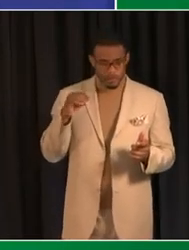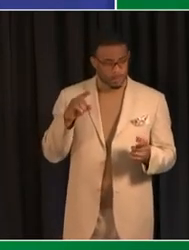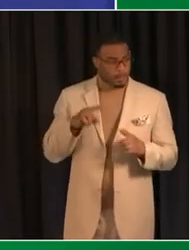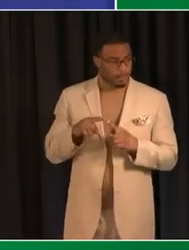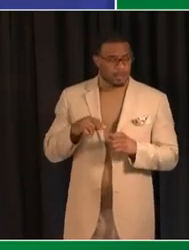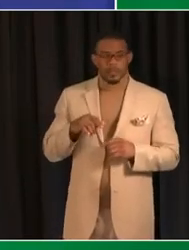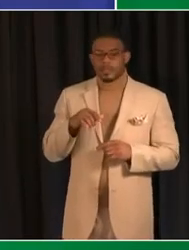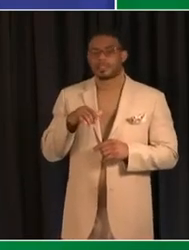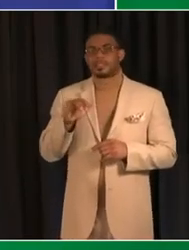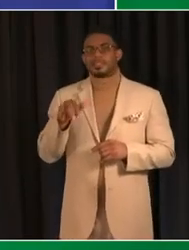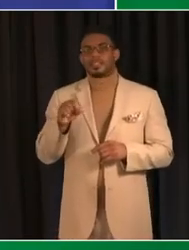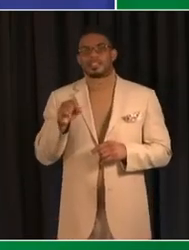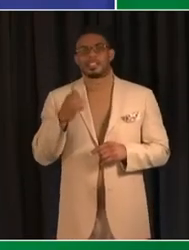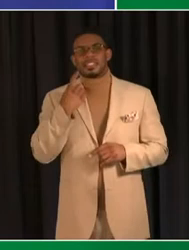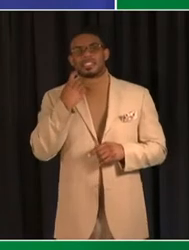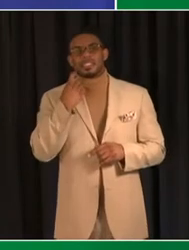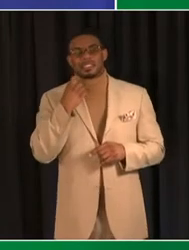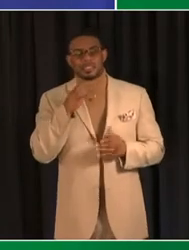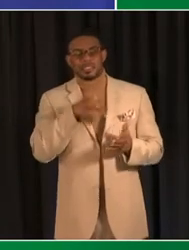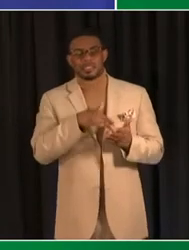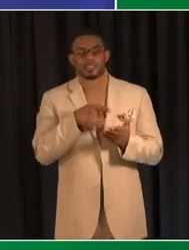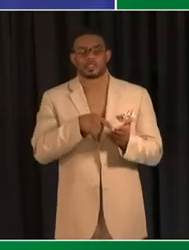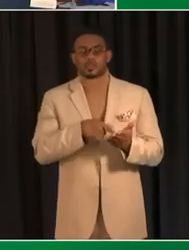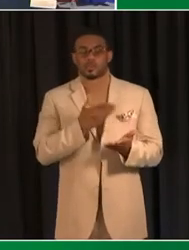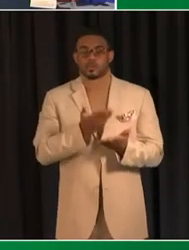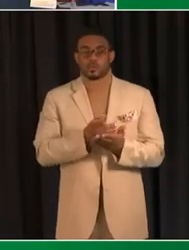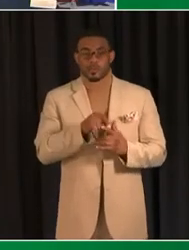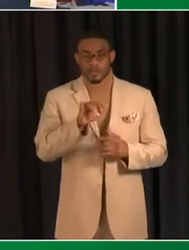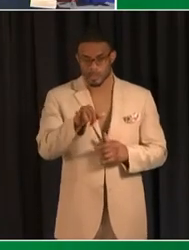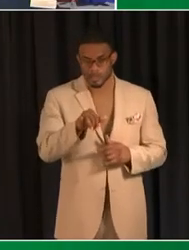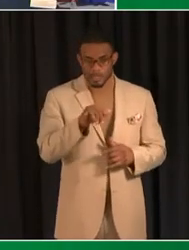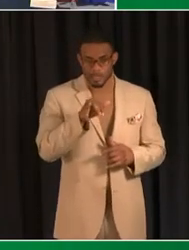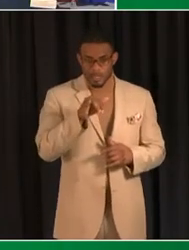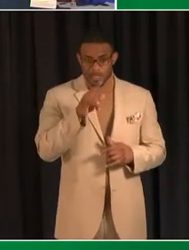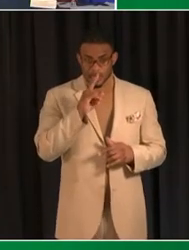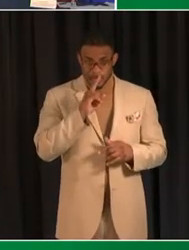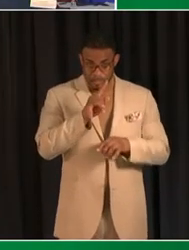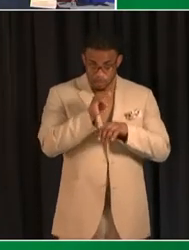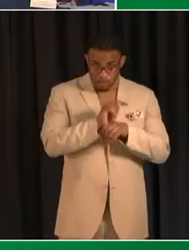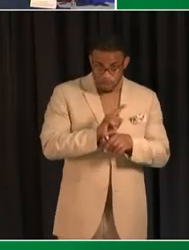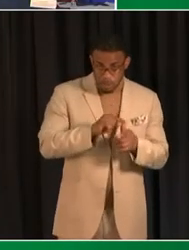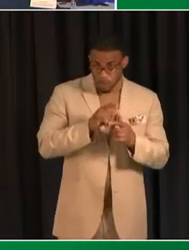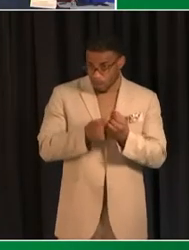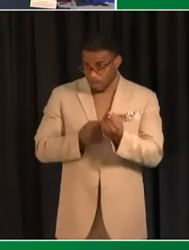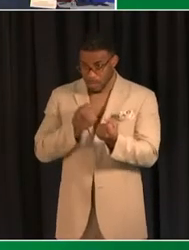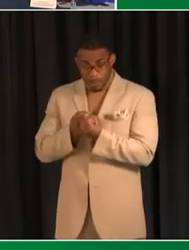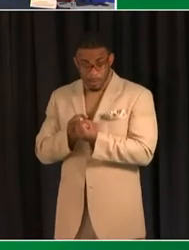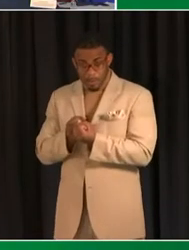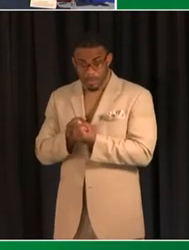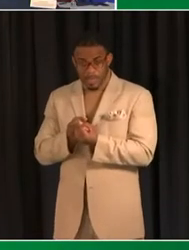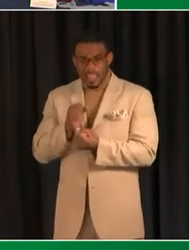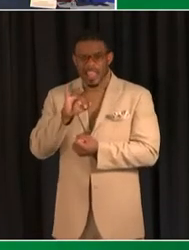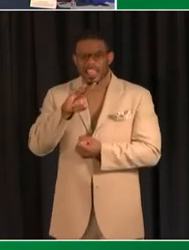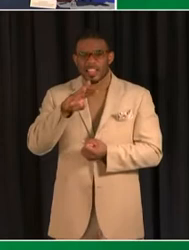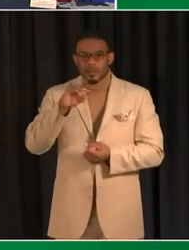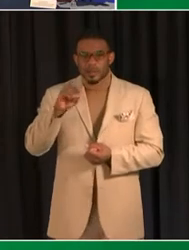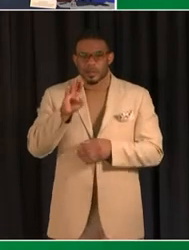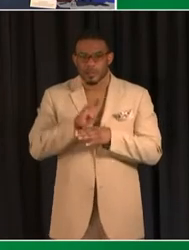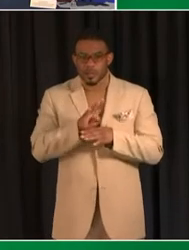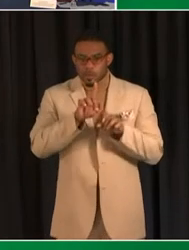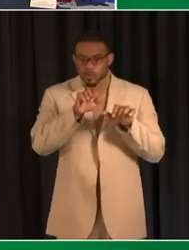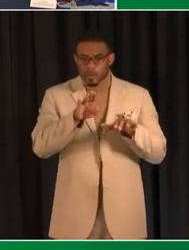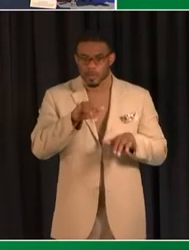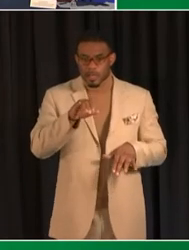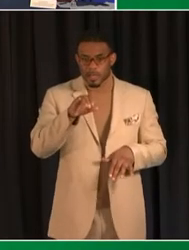heads too. Yeah, a CBRE study did show, just to your earlier point about that, is it going to be traditional or is it going to complement? But 86%